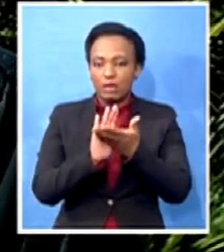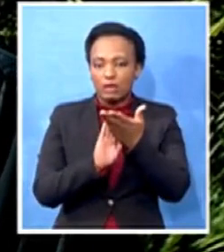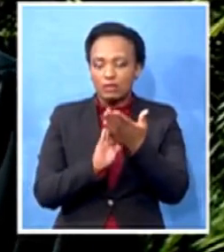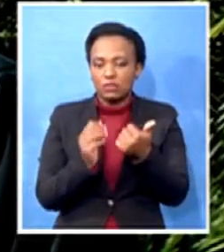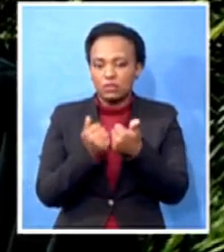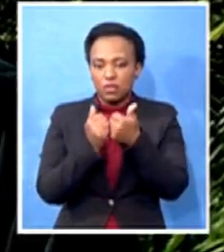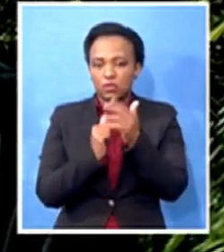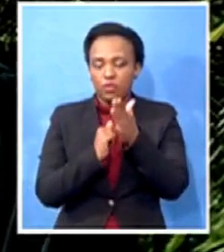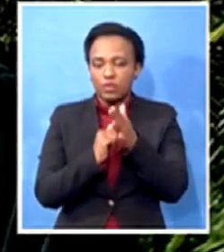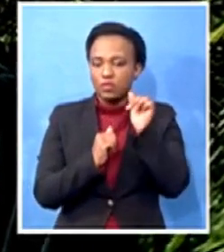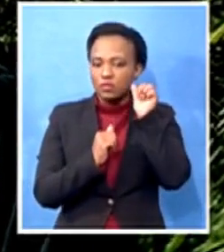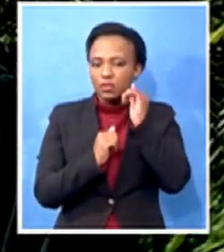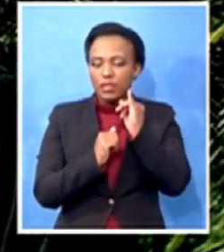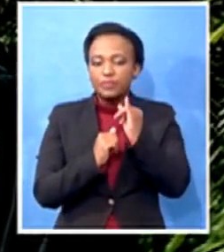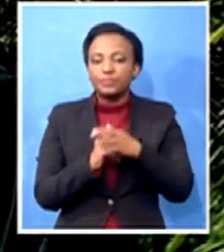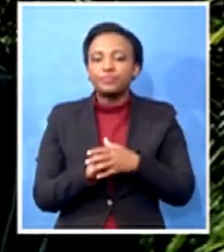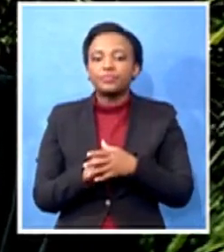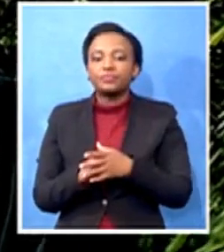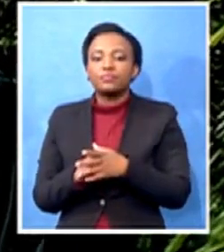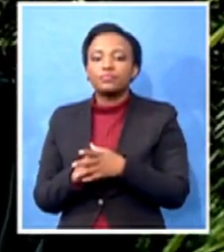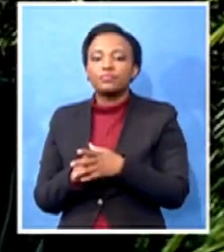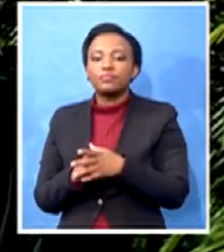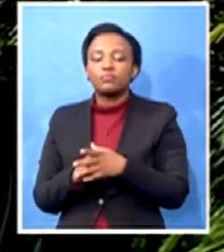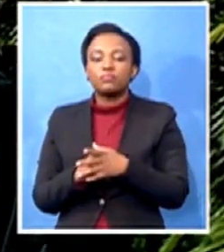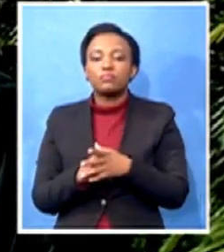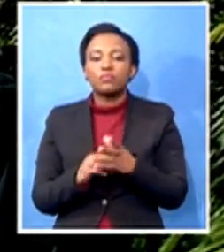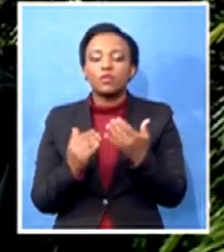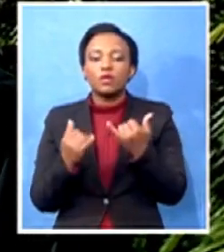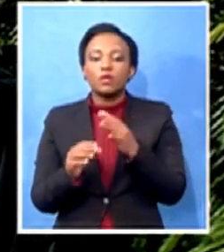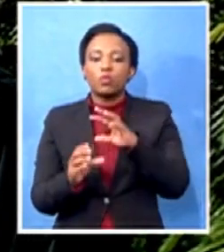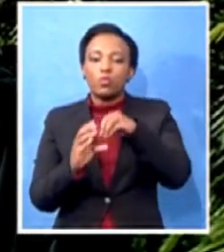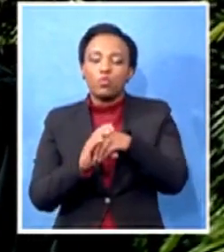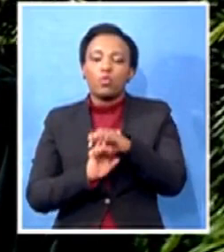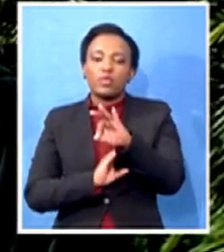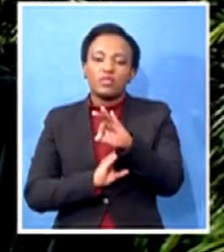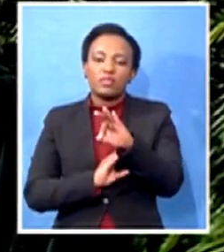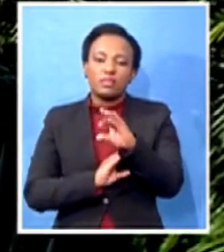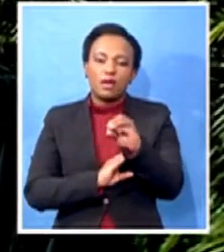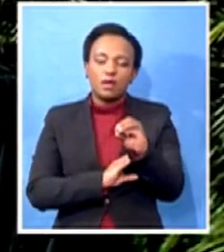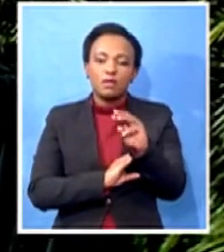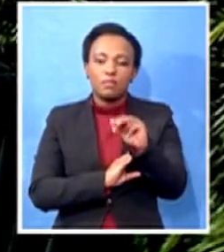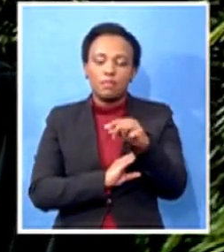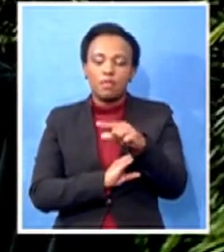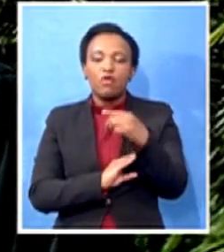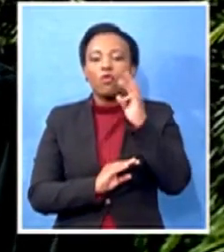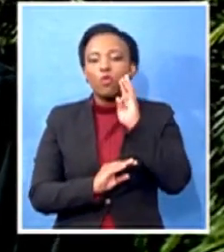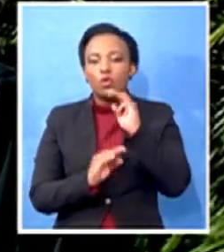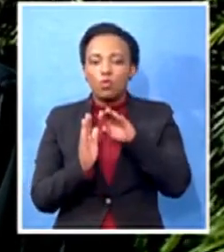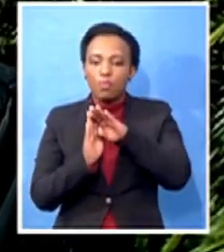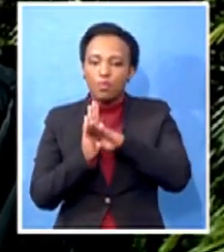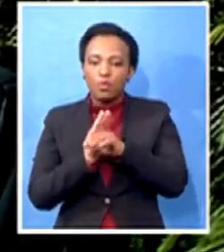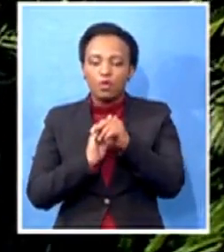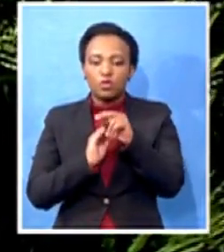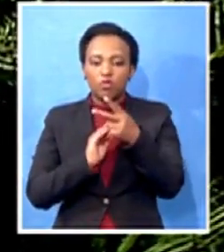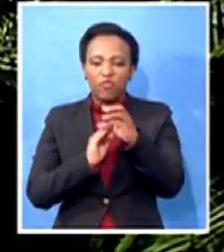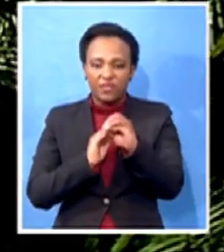Currently we are utilising close on 300 megalitres of water per day. We need to bring that down to 250 megalitres a day. Naturally we're